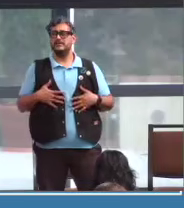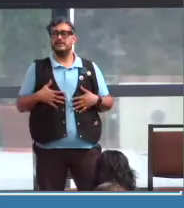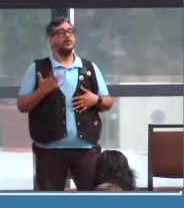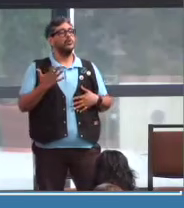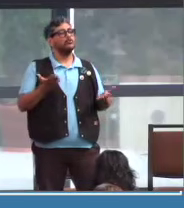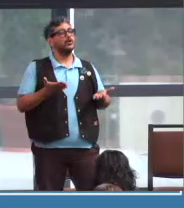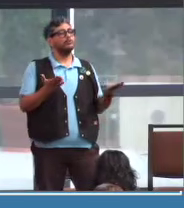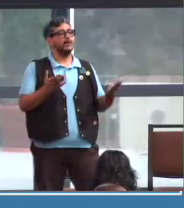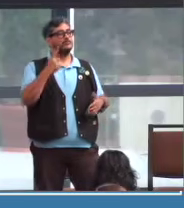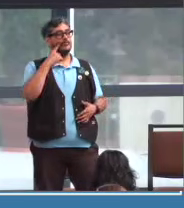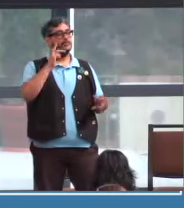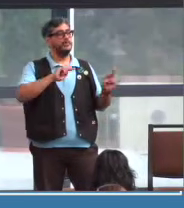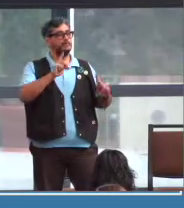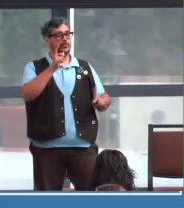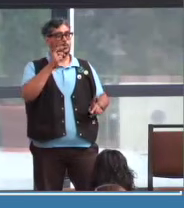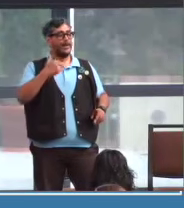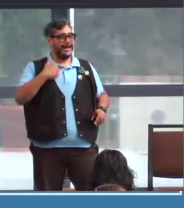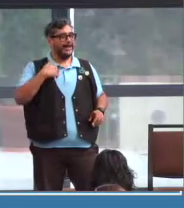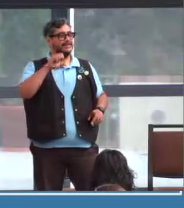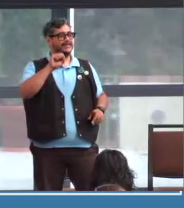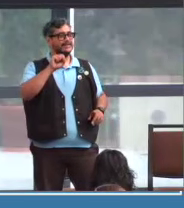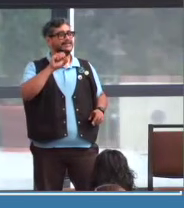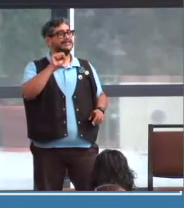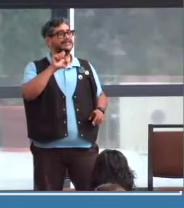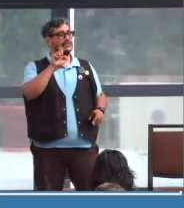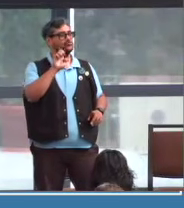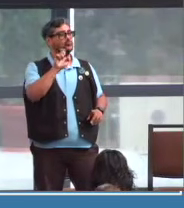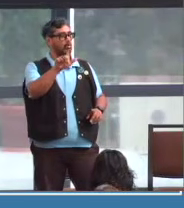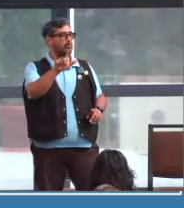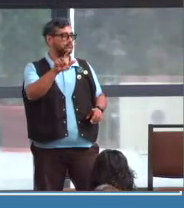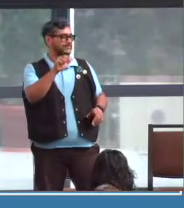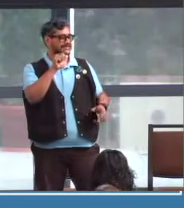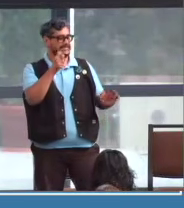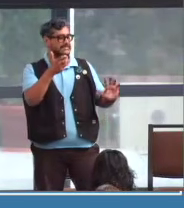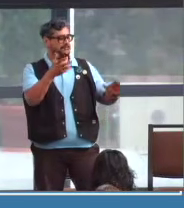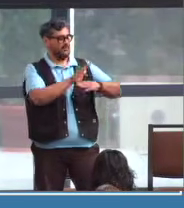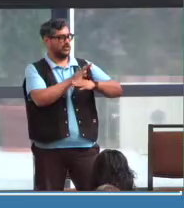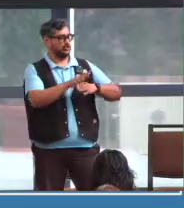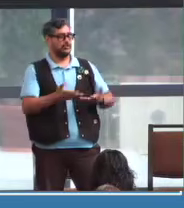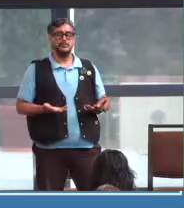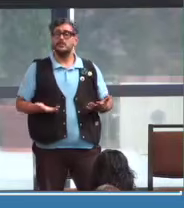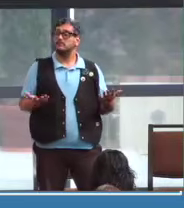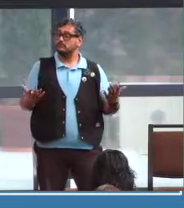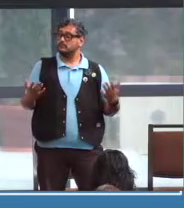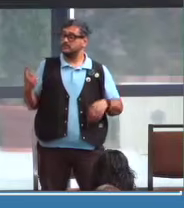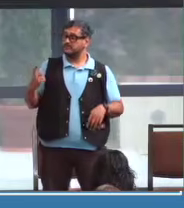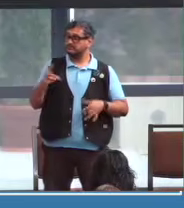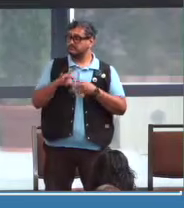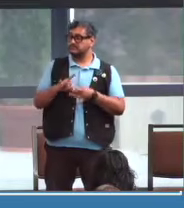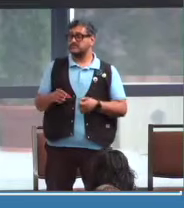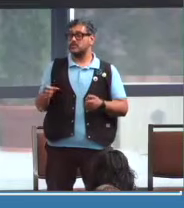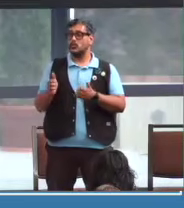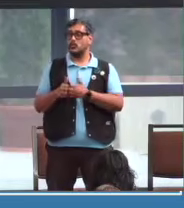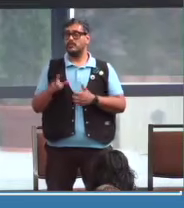do you recommend for people that have sexual dysfunction in lupus? Absolutely. Okay, so part of the things with lupus and Sjogren's too